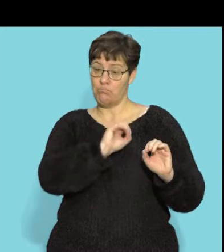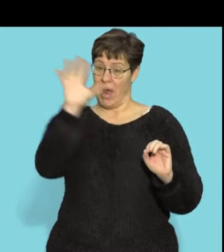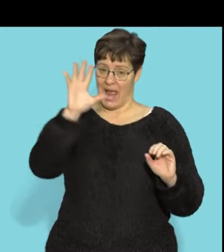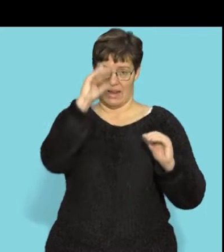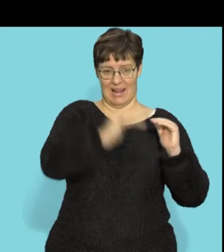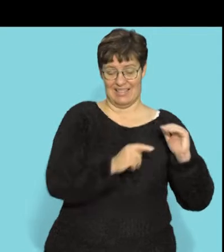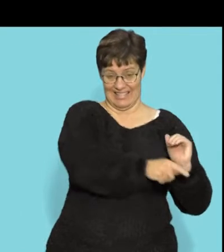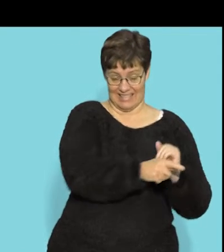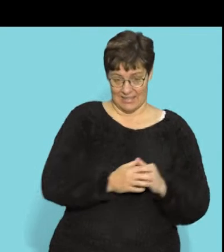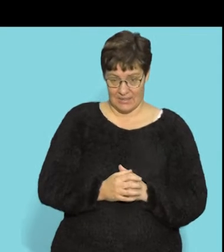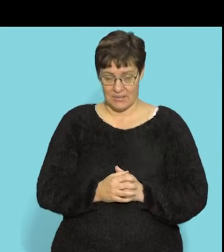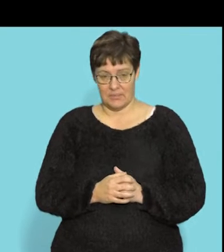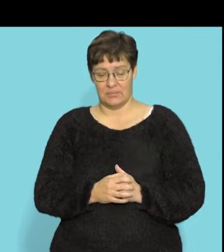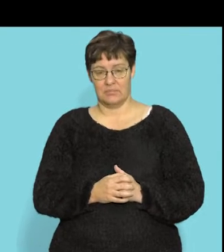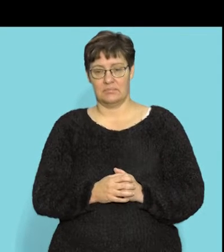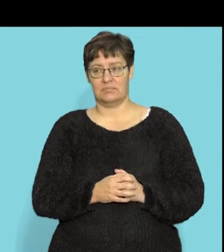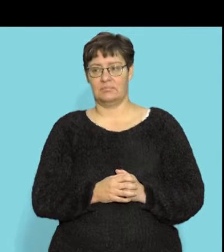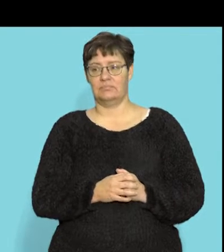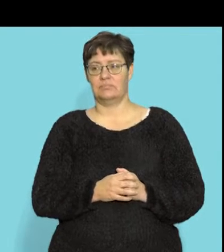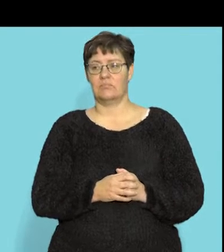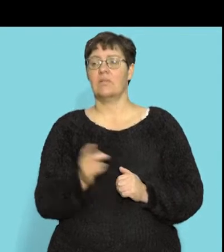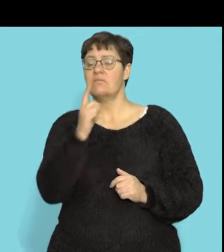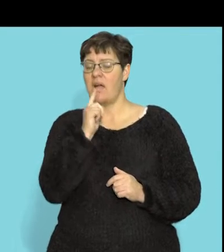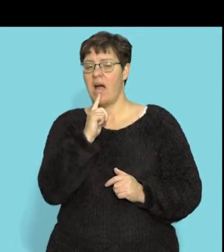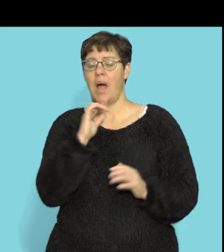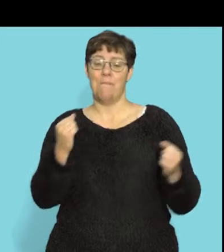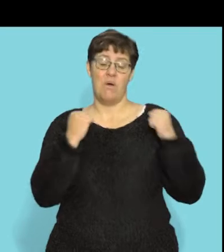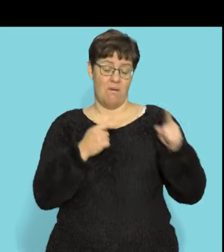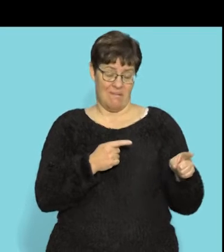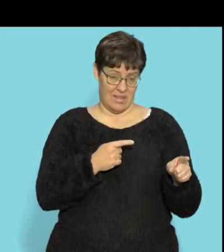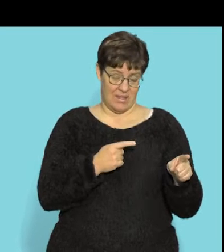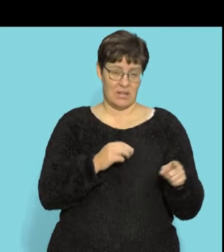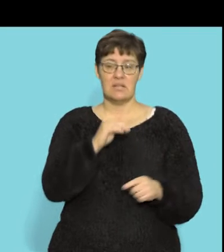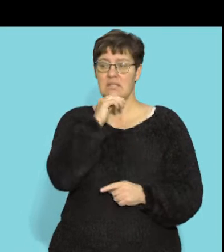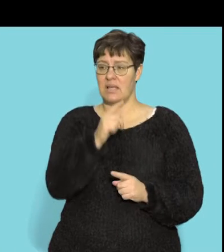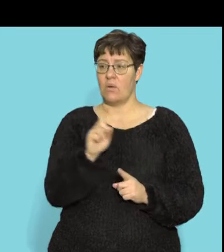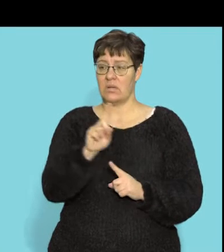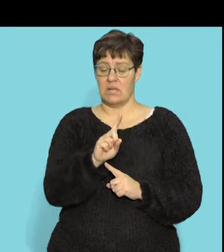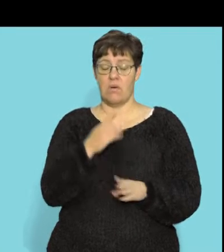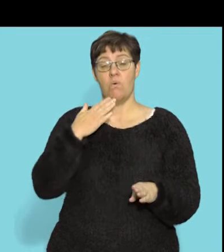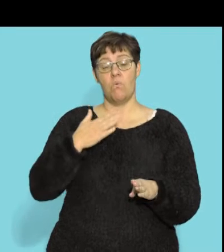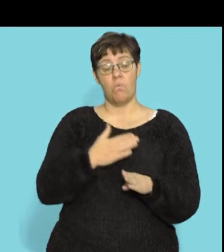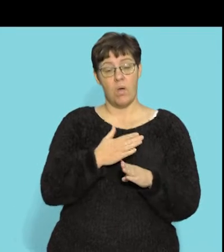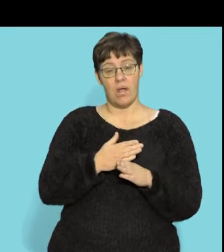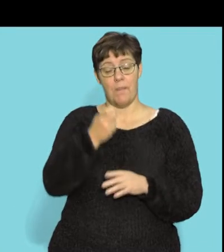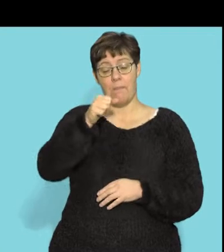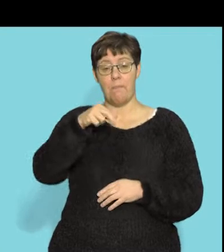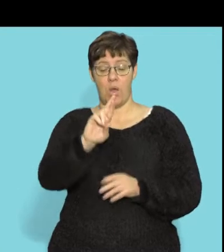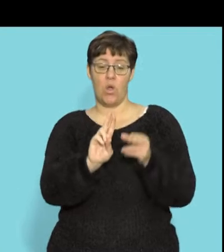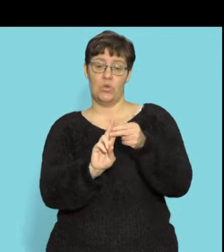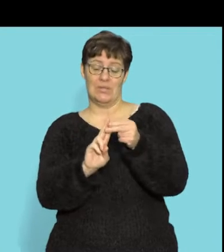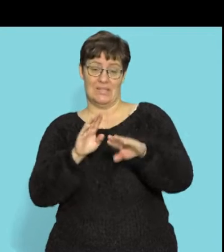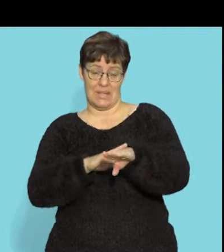less brighter. Right. Okay. So when we talk about power, the formula is work